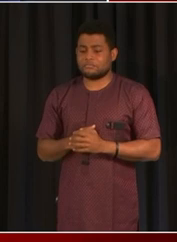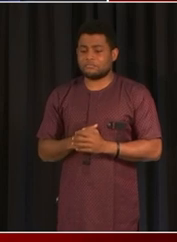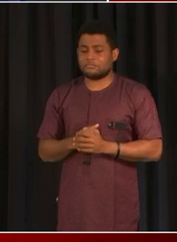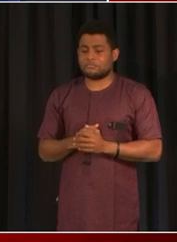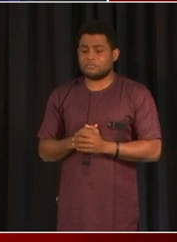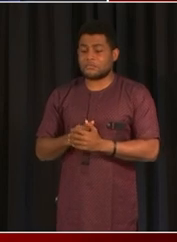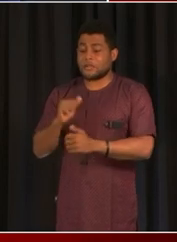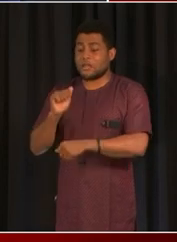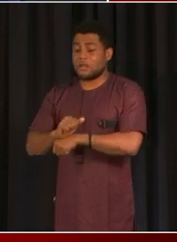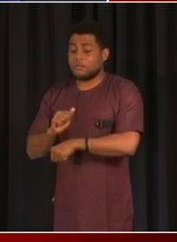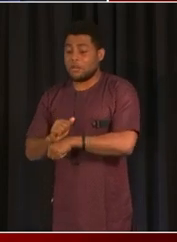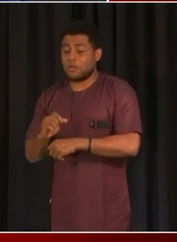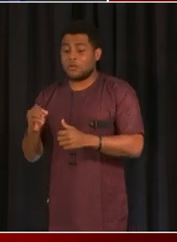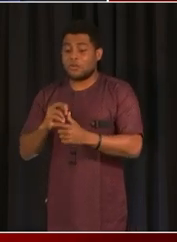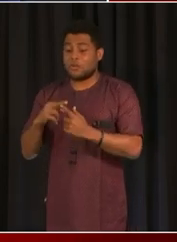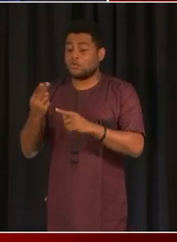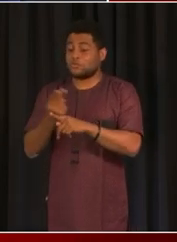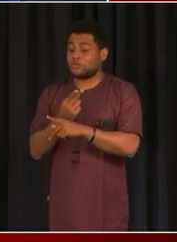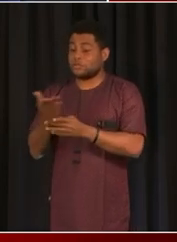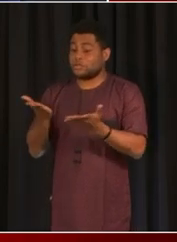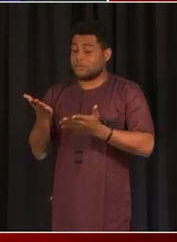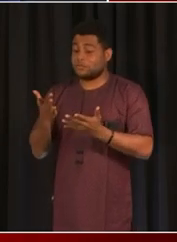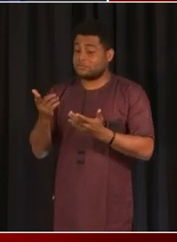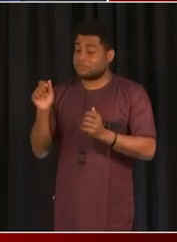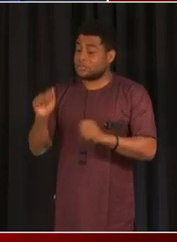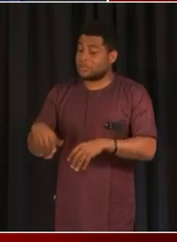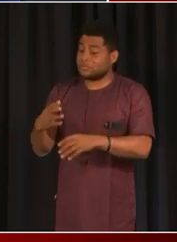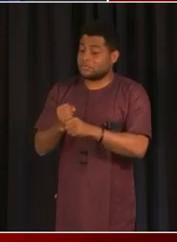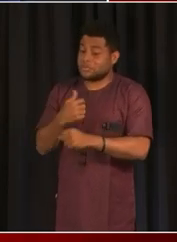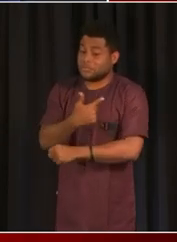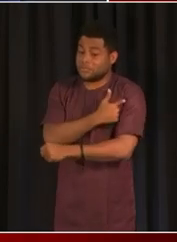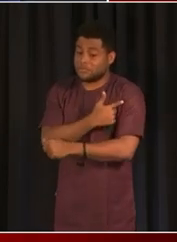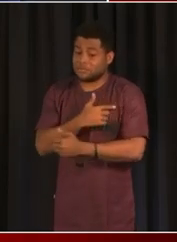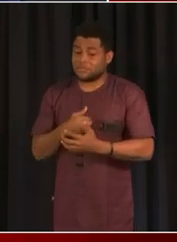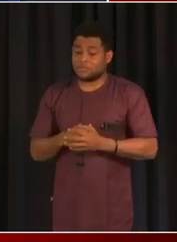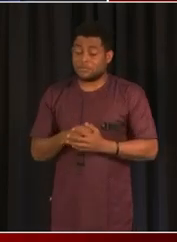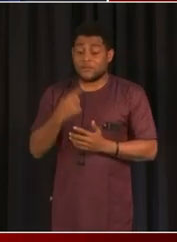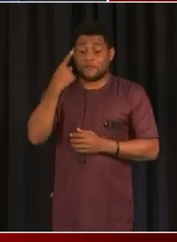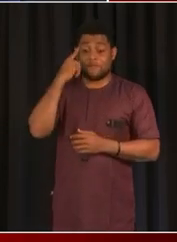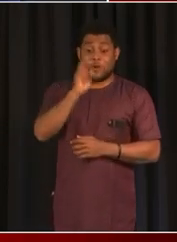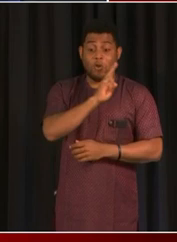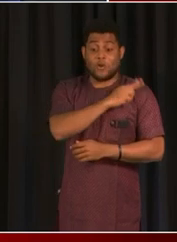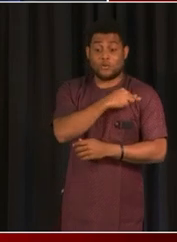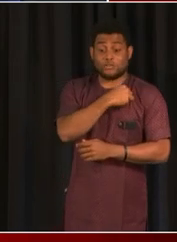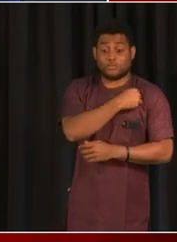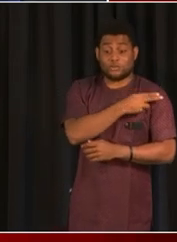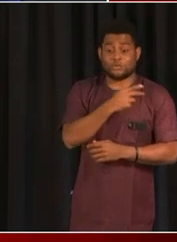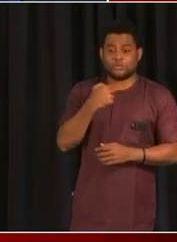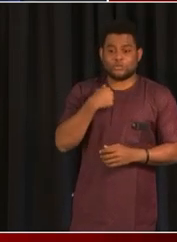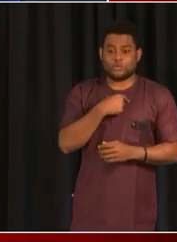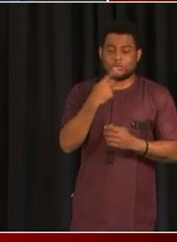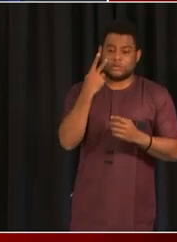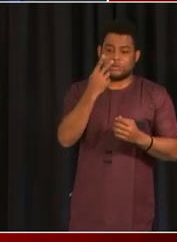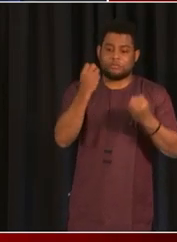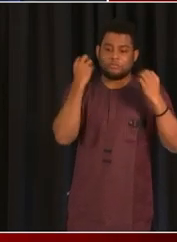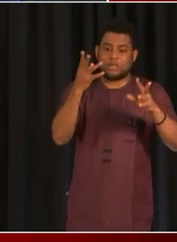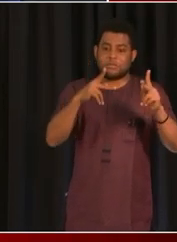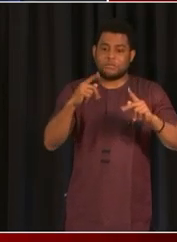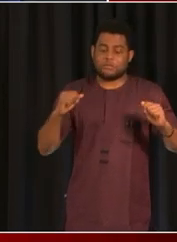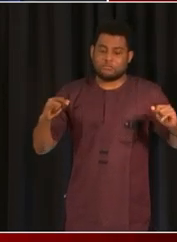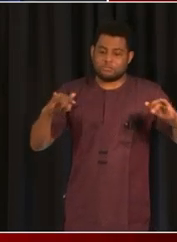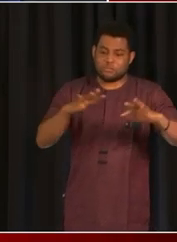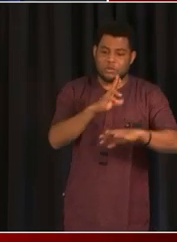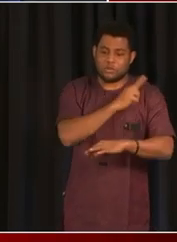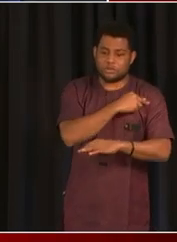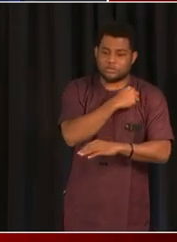then my last question, can I ask about hospital capacity? We're seeing stress on hospitals around the country. Sure. I'm wondering what you're seeing here,